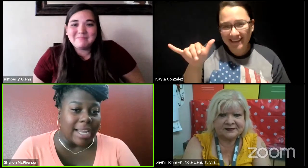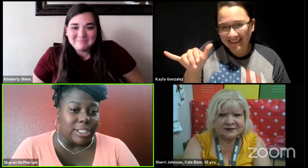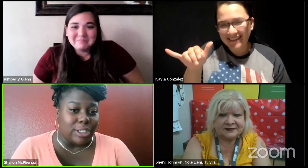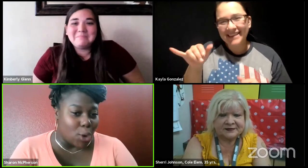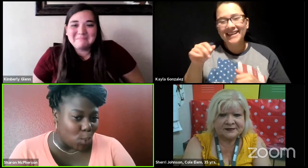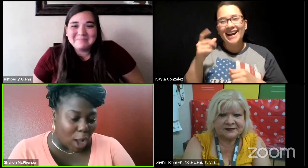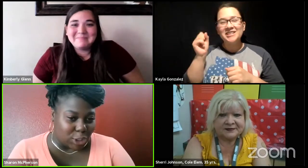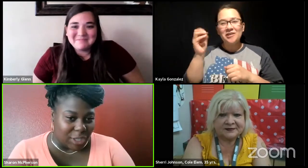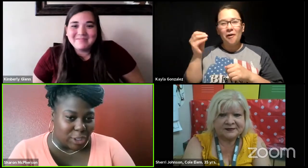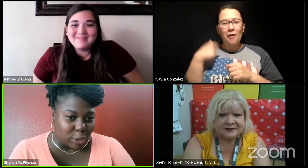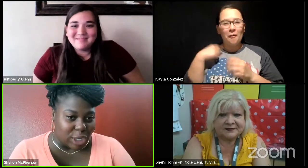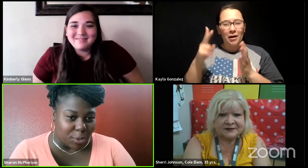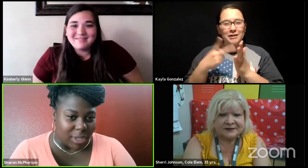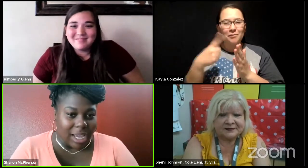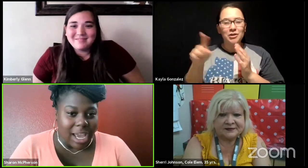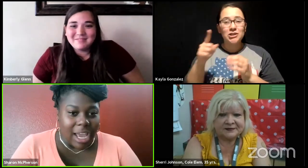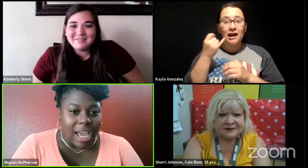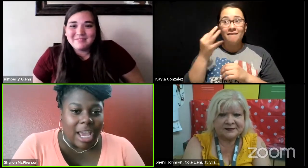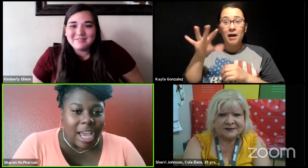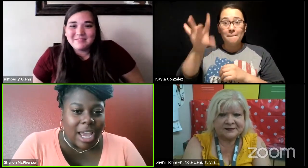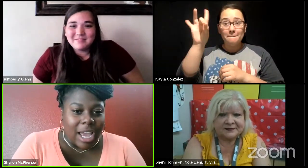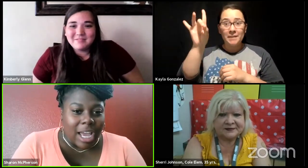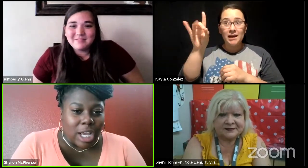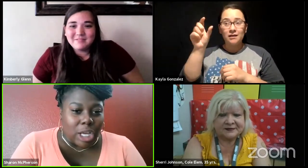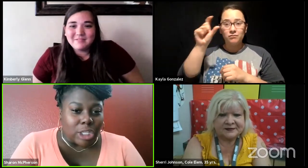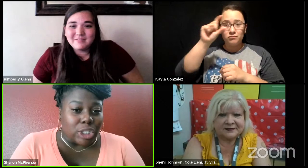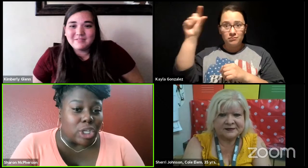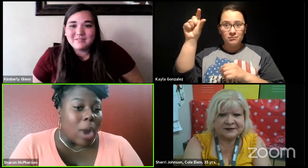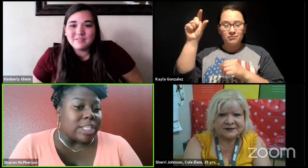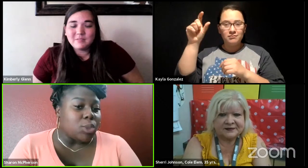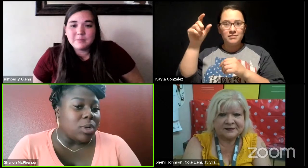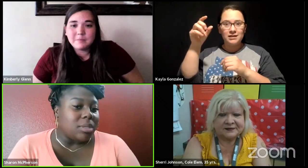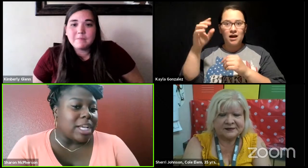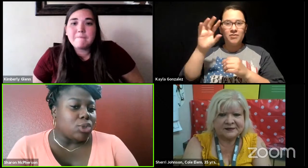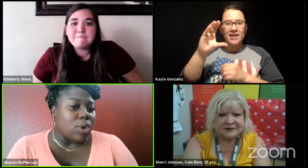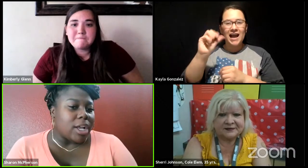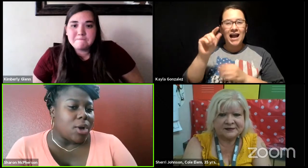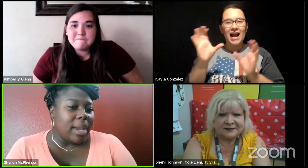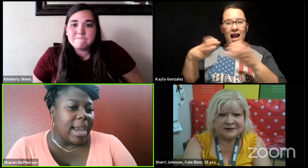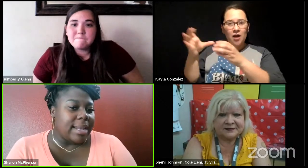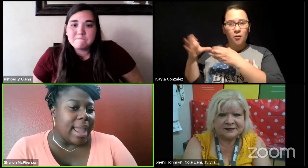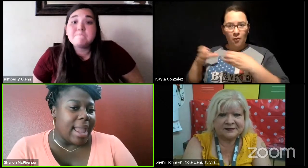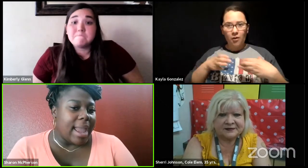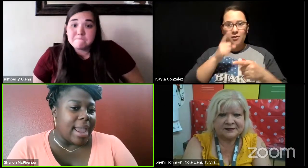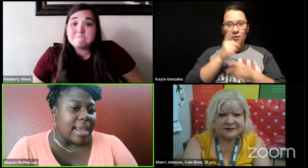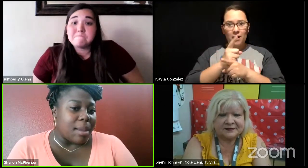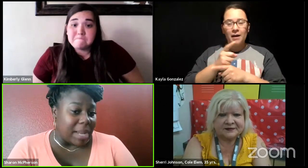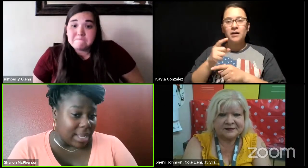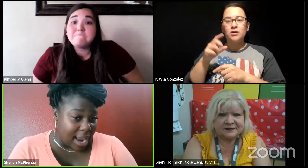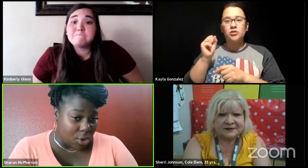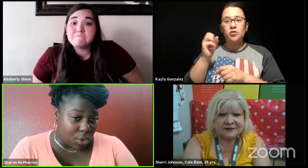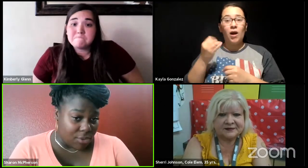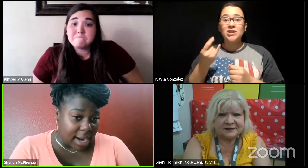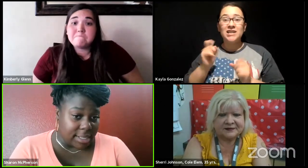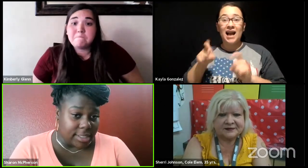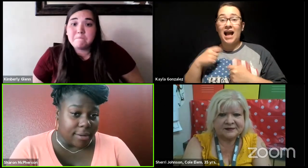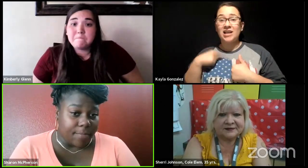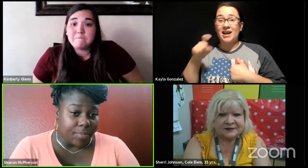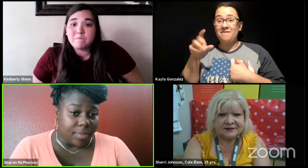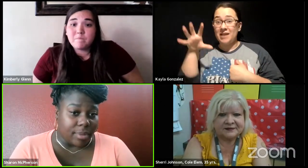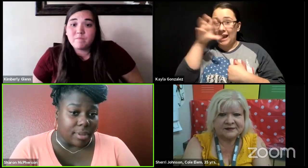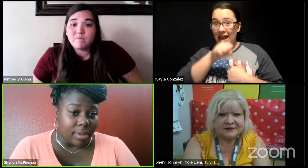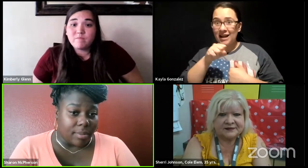So I don't watch the TV show Jeopardy. So I just want to make sure I go ahead and pick a category,